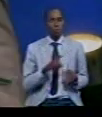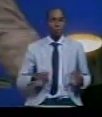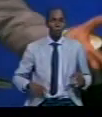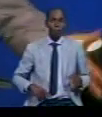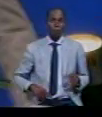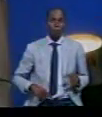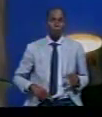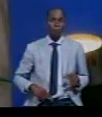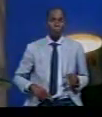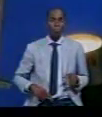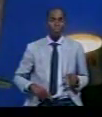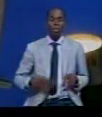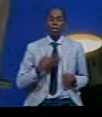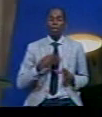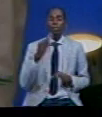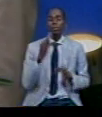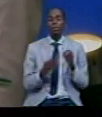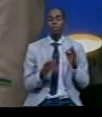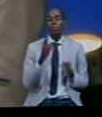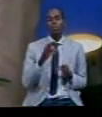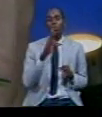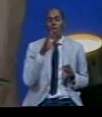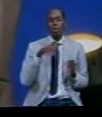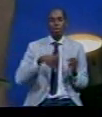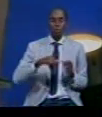And if you are outside the camp,